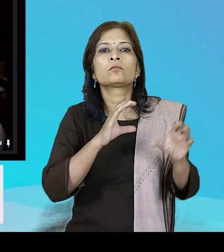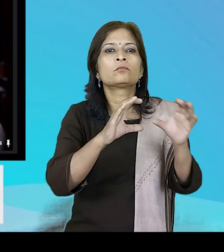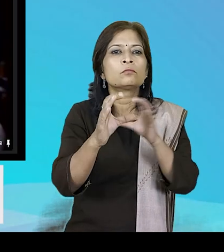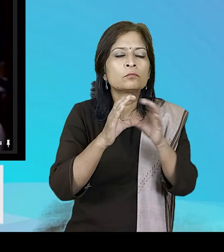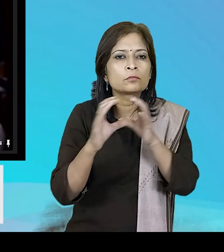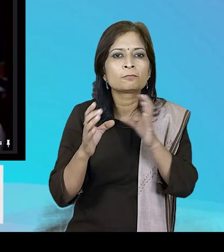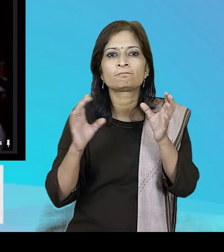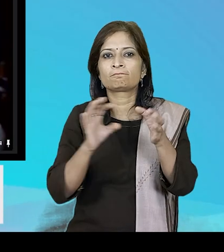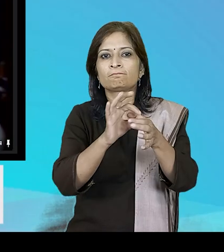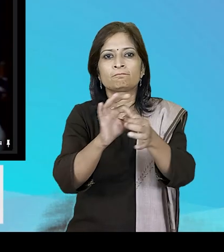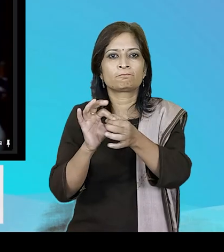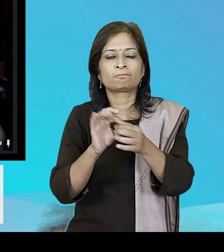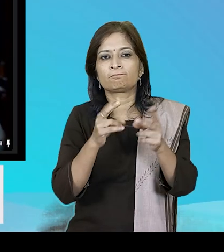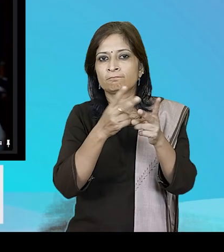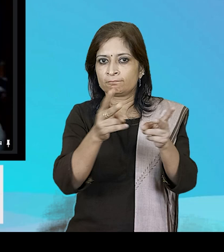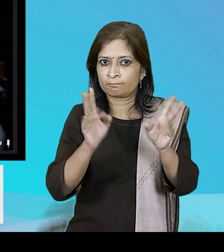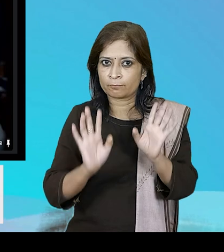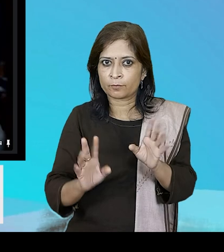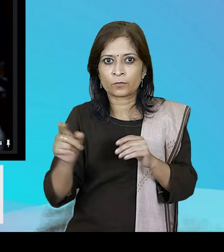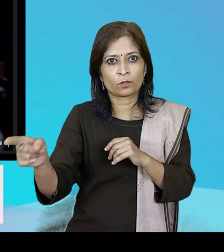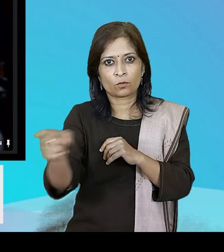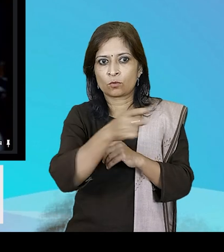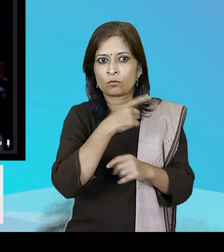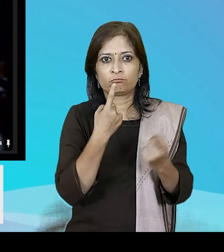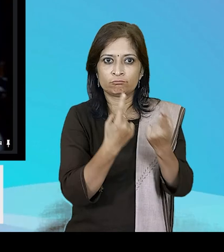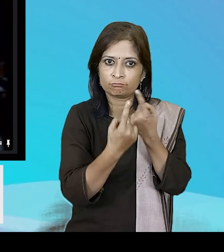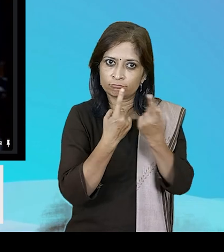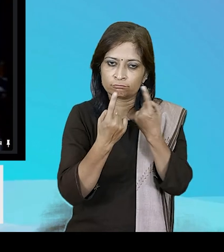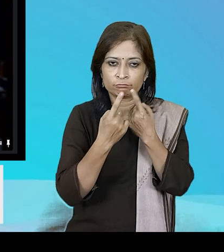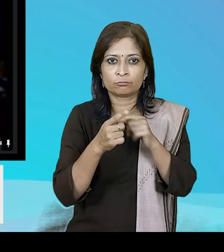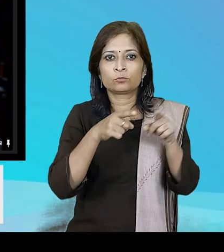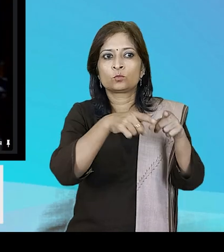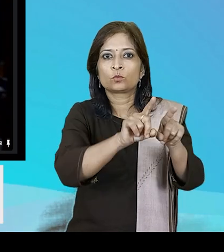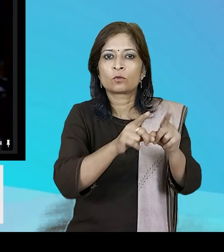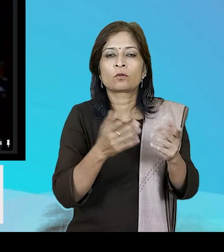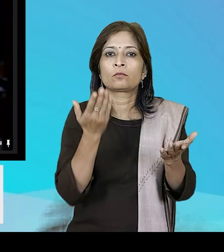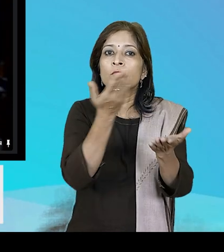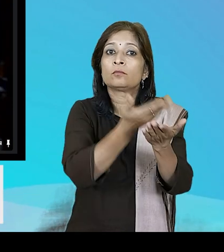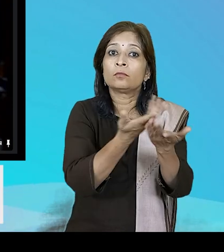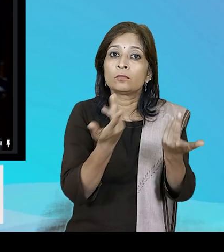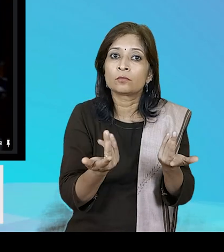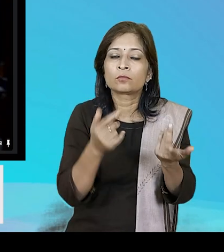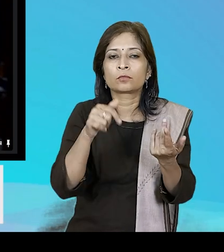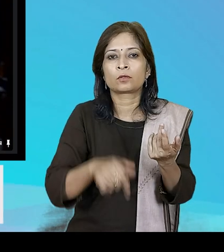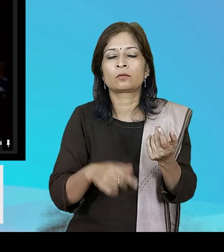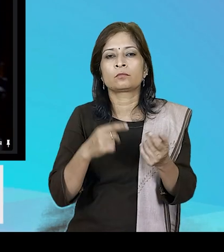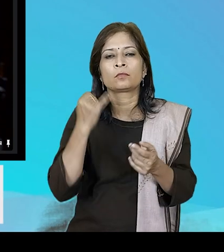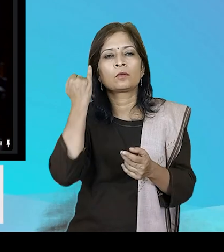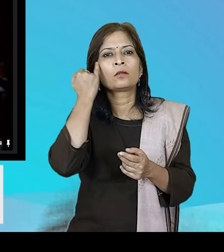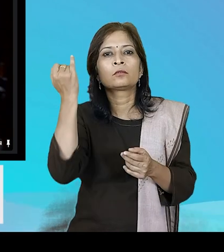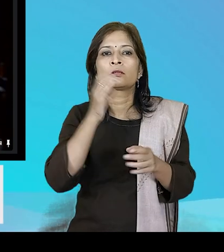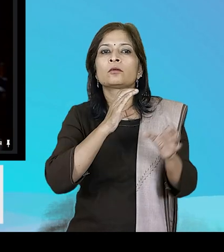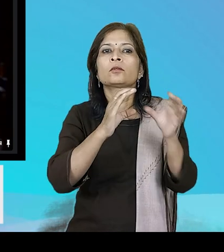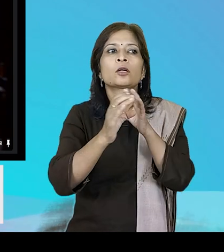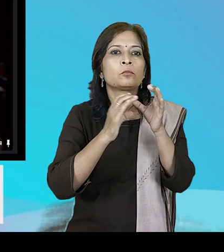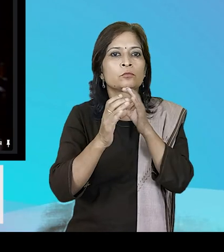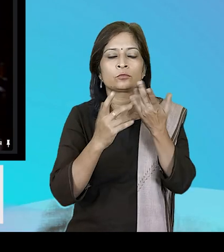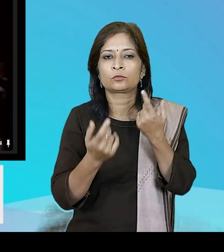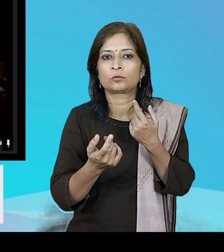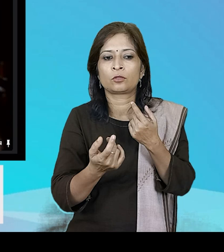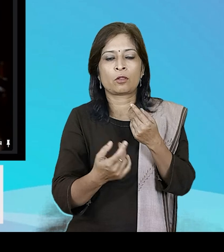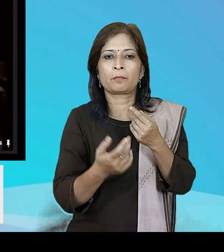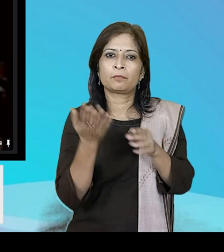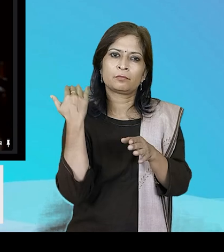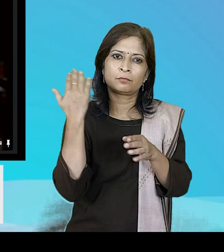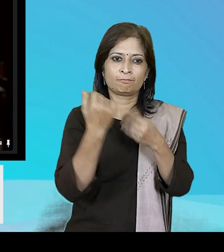our communication, sometimes when you're tracking your status, you will see something which says that a communication has